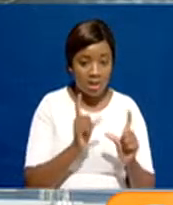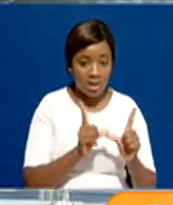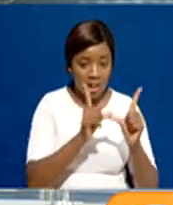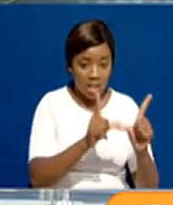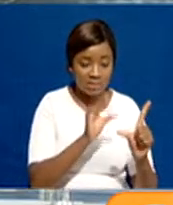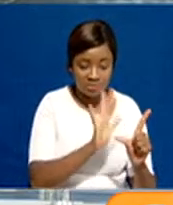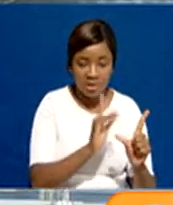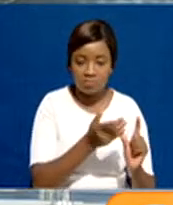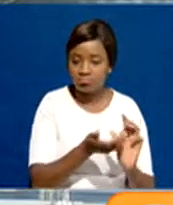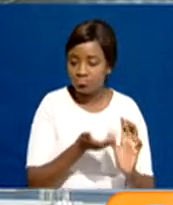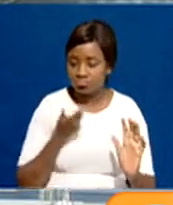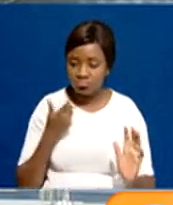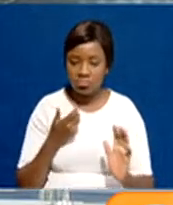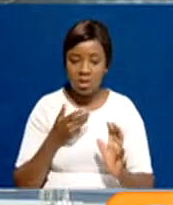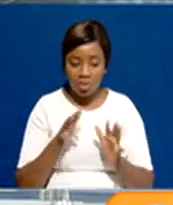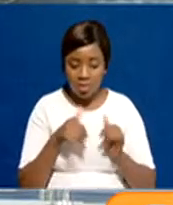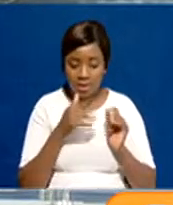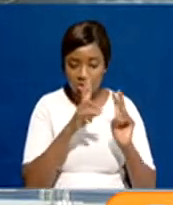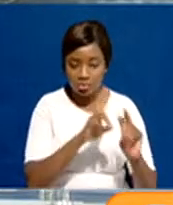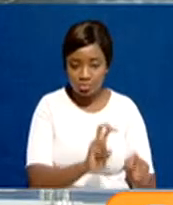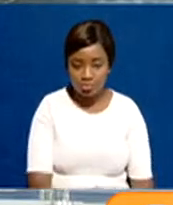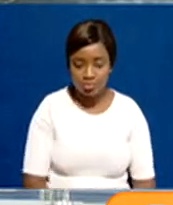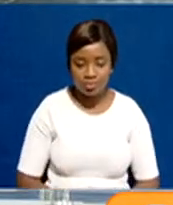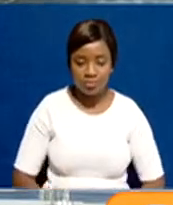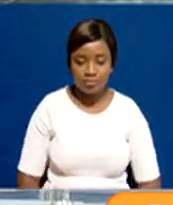revoked pending investigations.